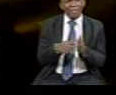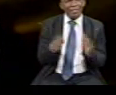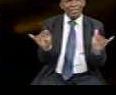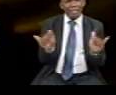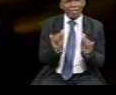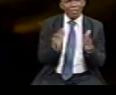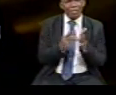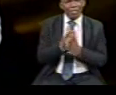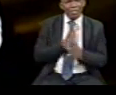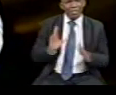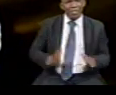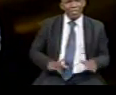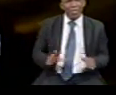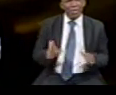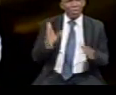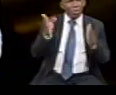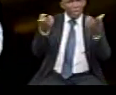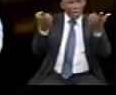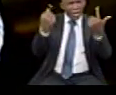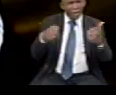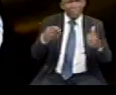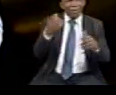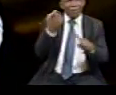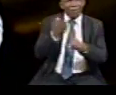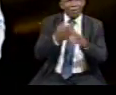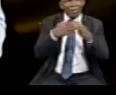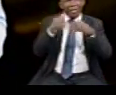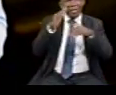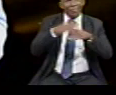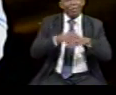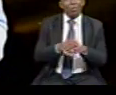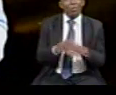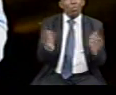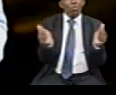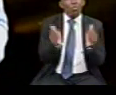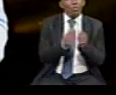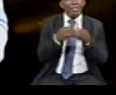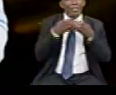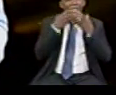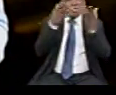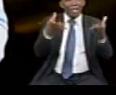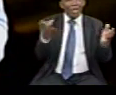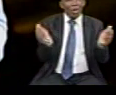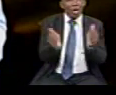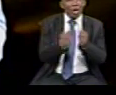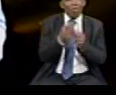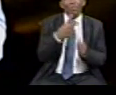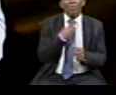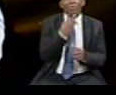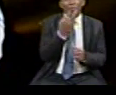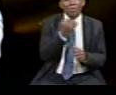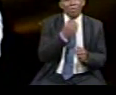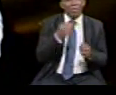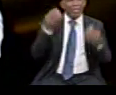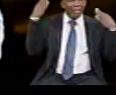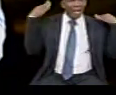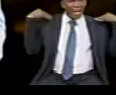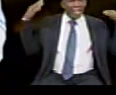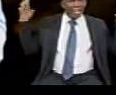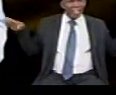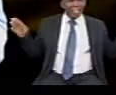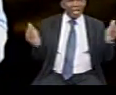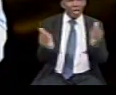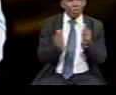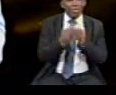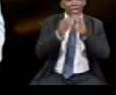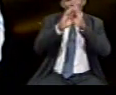Jesus too, this time, he will descend from heaven with a shout and with the voice of the archangel and with the trump